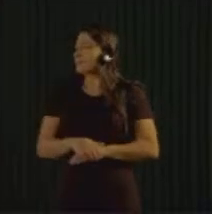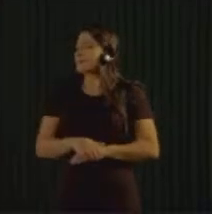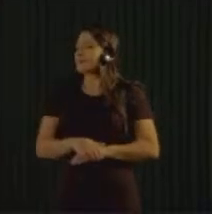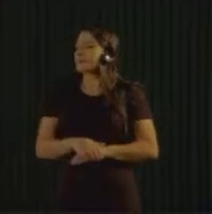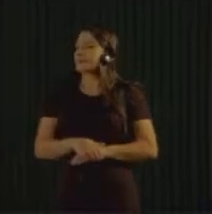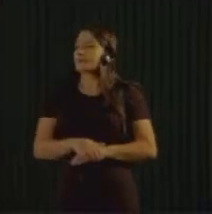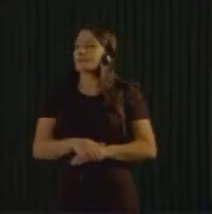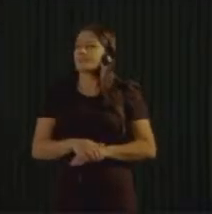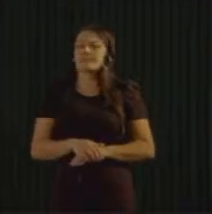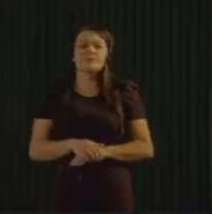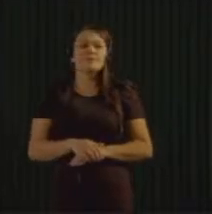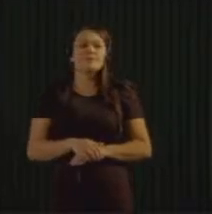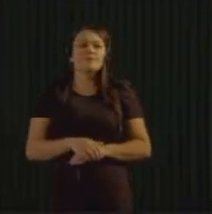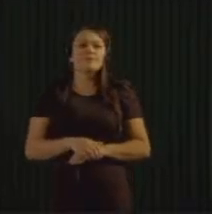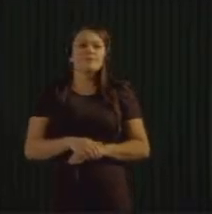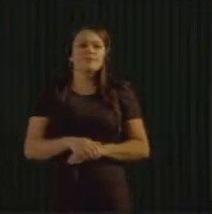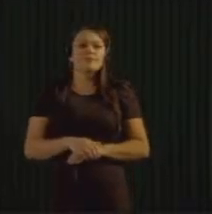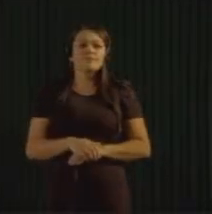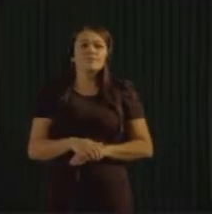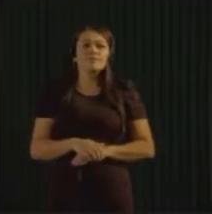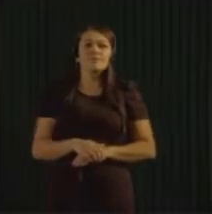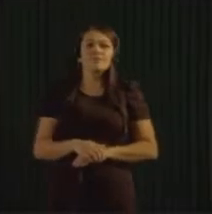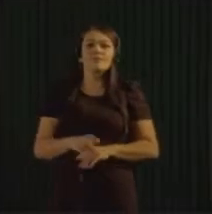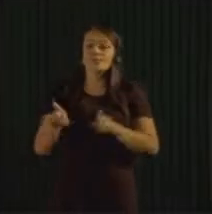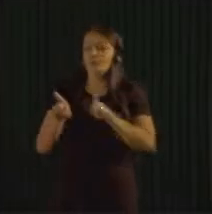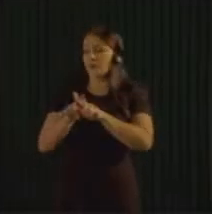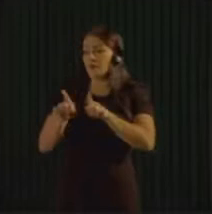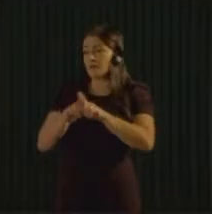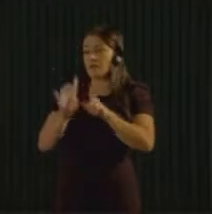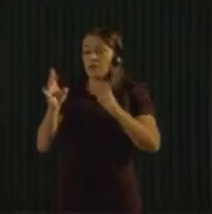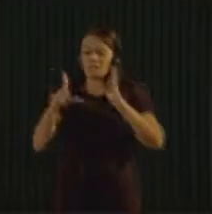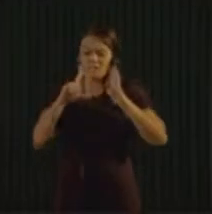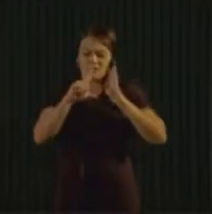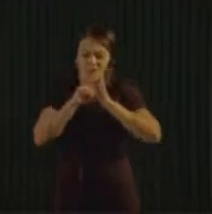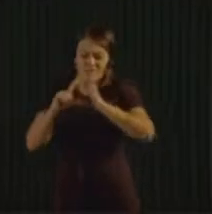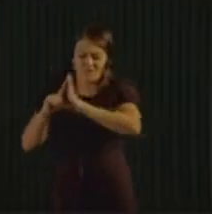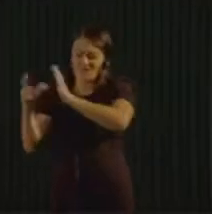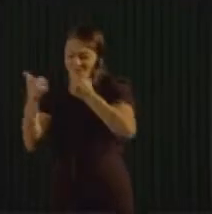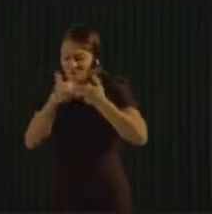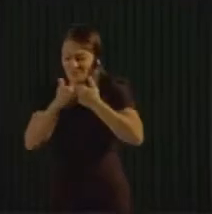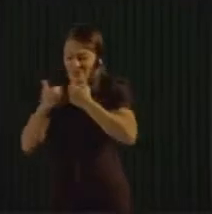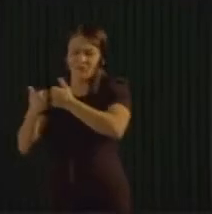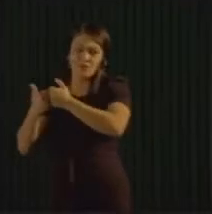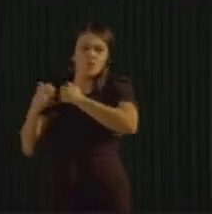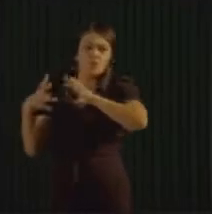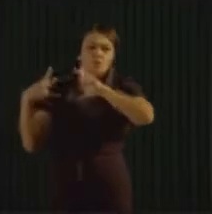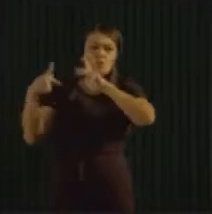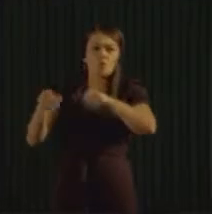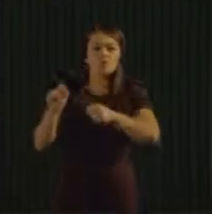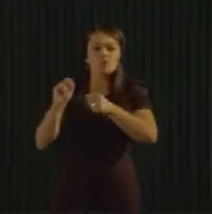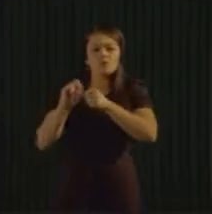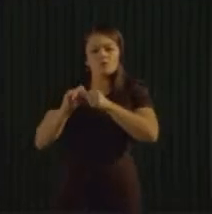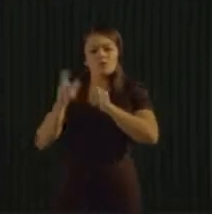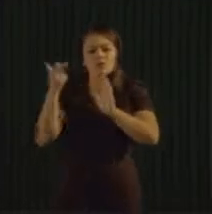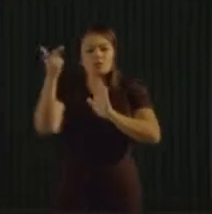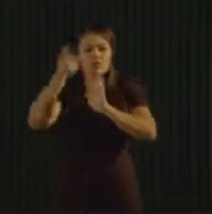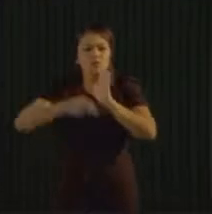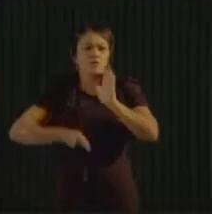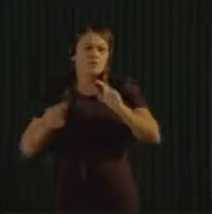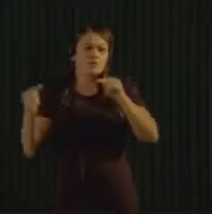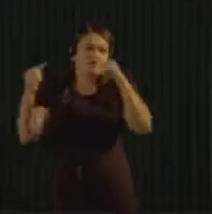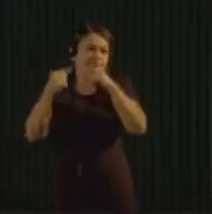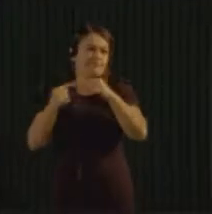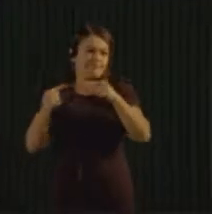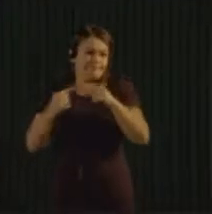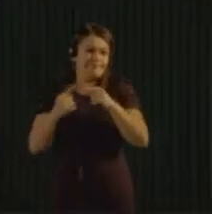the same areas. So that could also accelerate it into not only like restaurants or the small